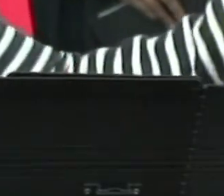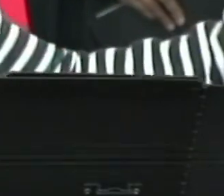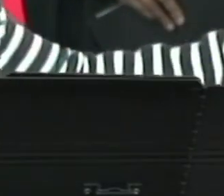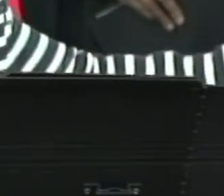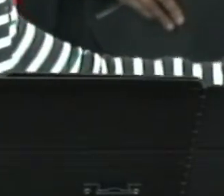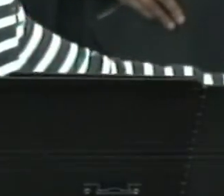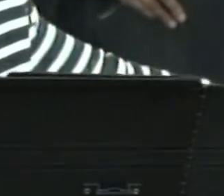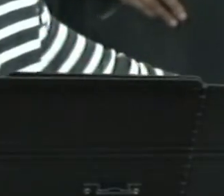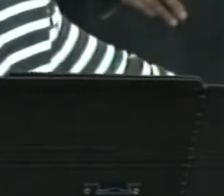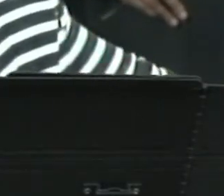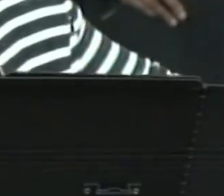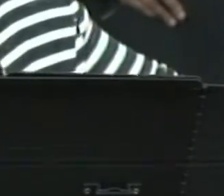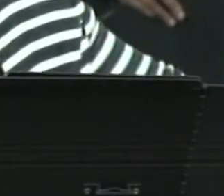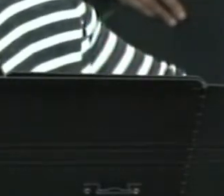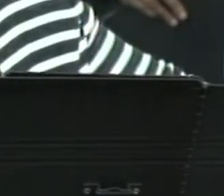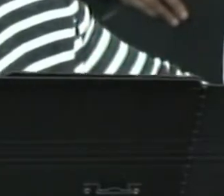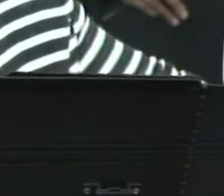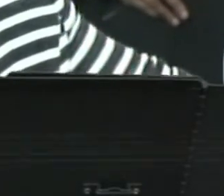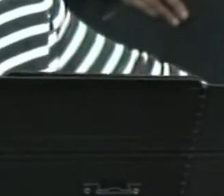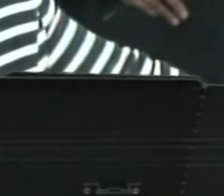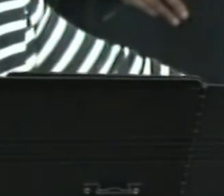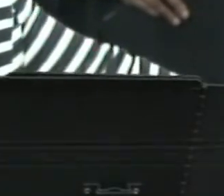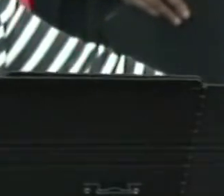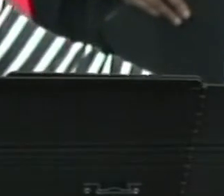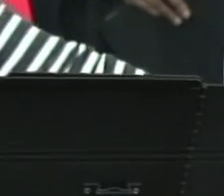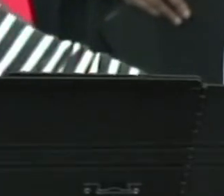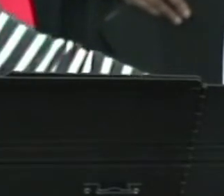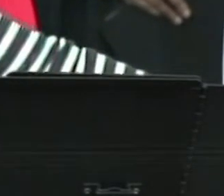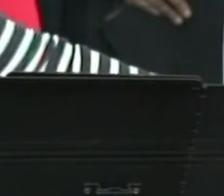come before Him this morning.